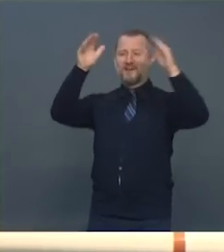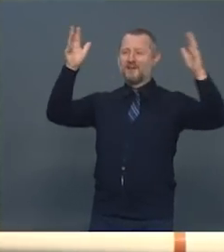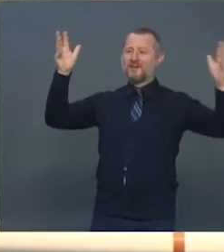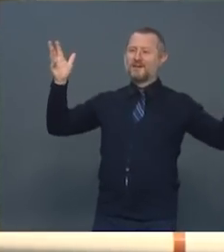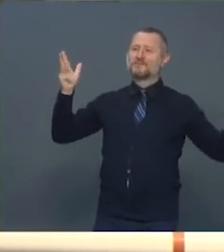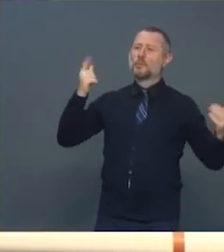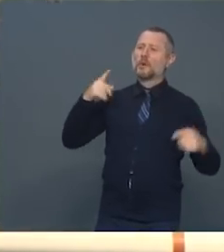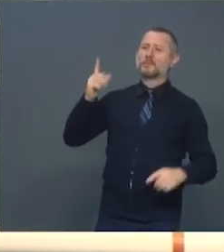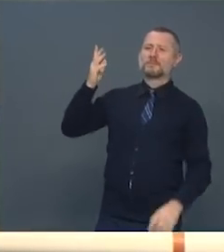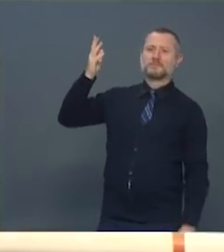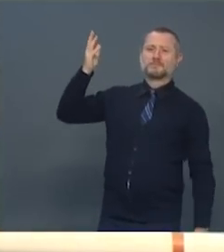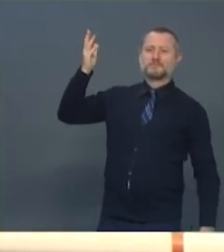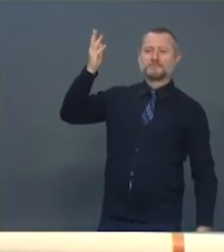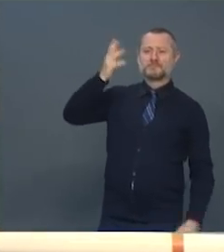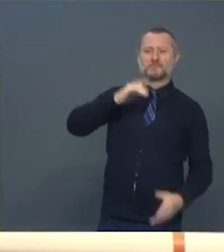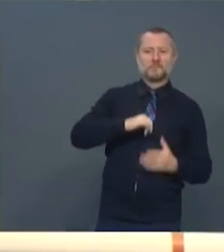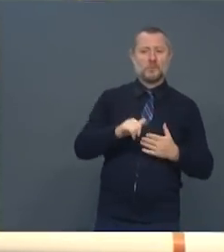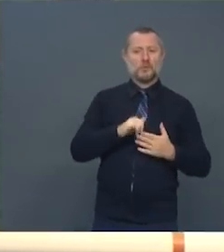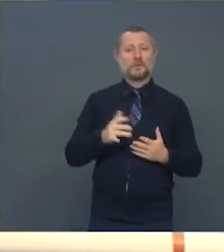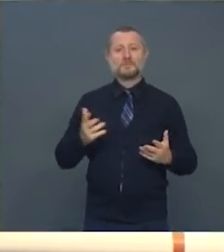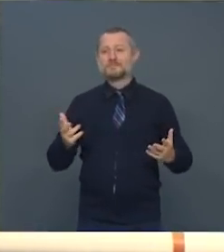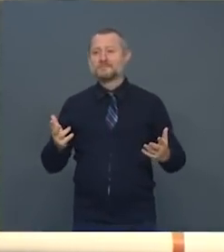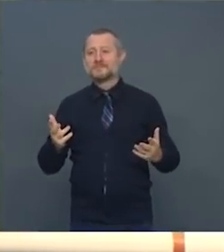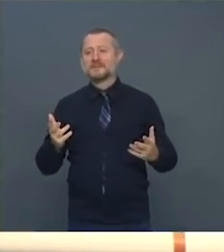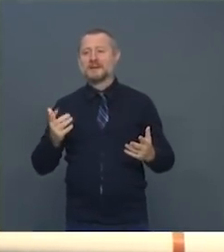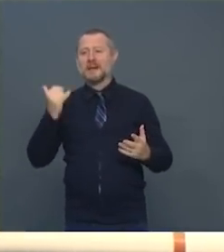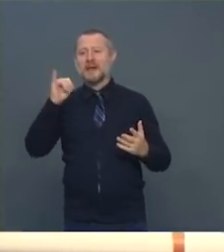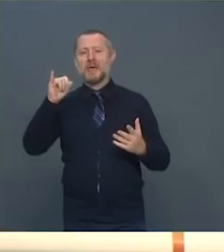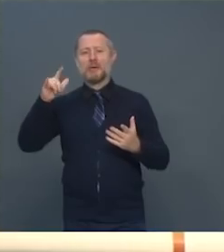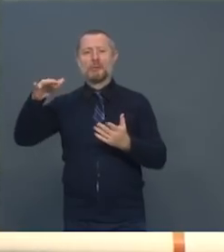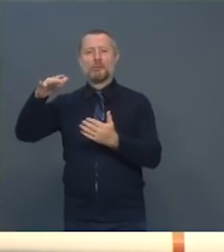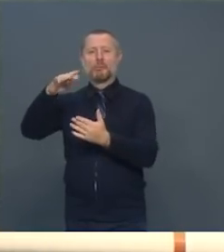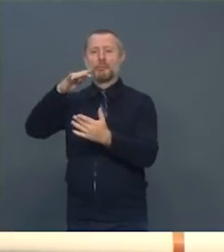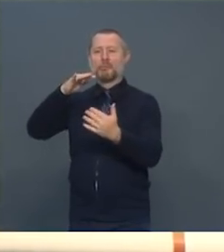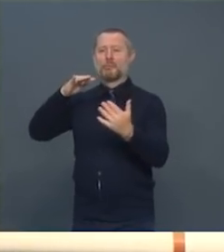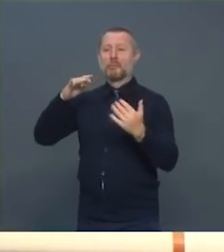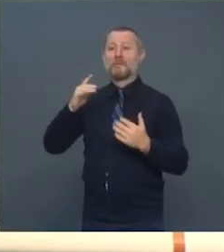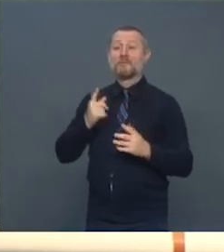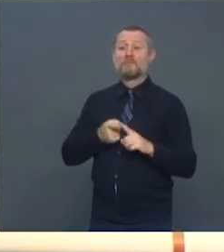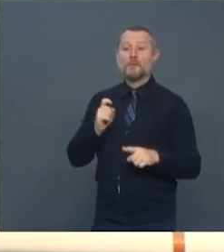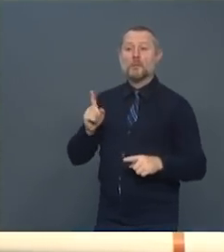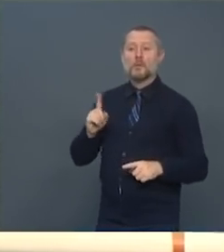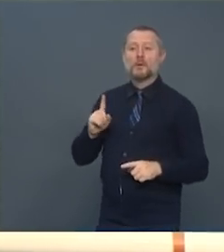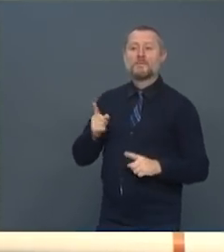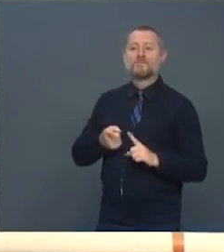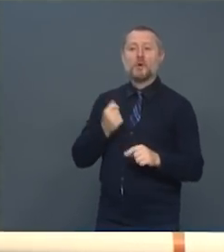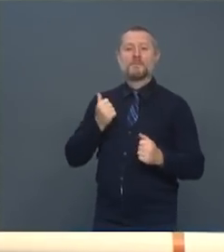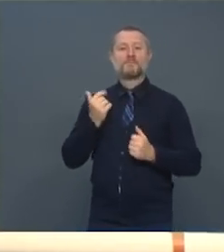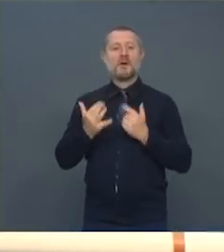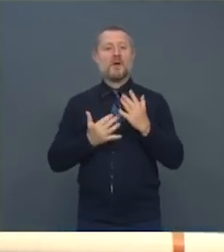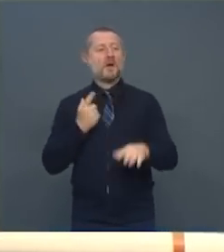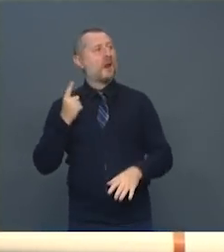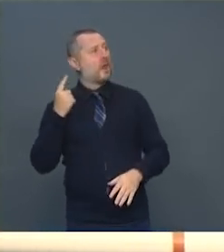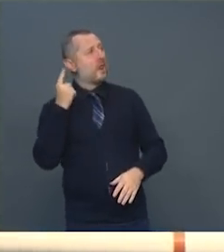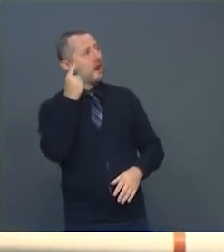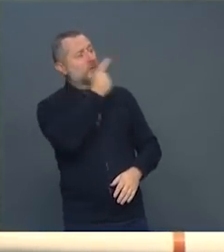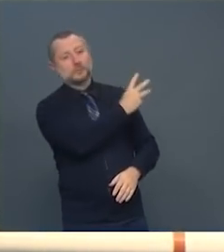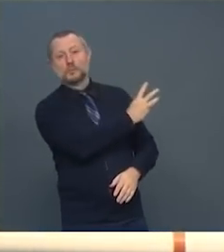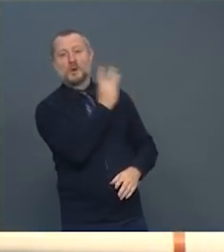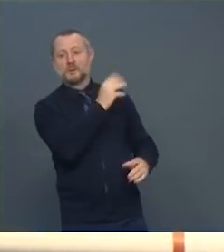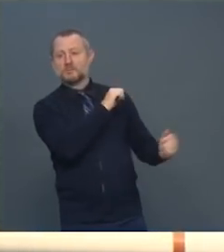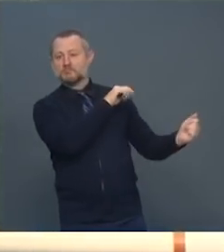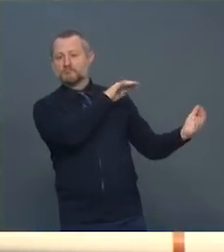above upstate New York this morning, and they had a yellowish tint from the fires in the West, and our country is literally